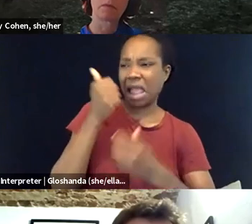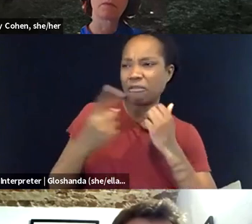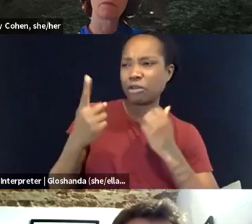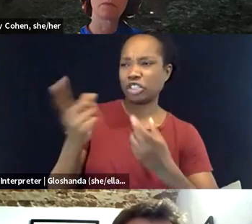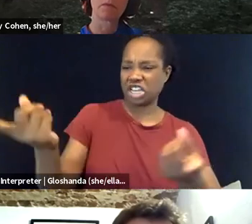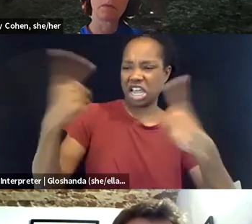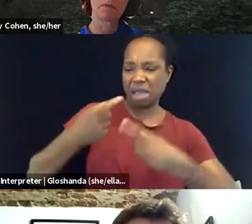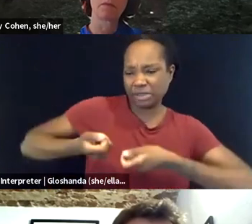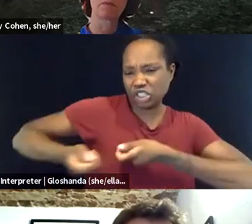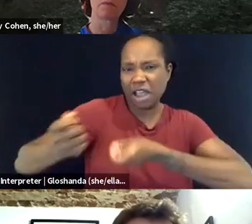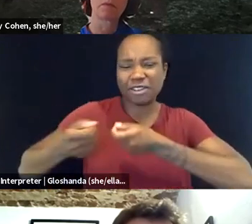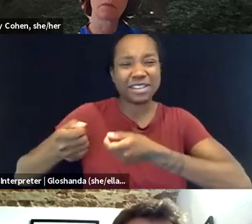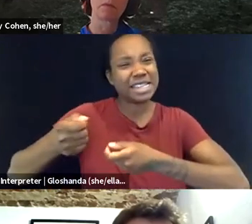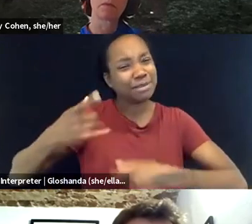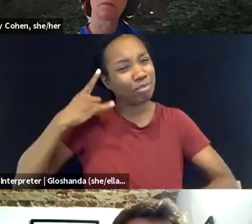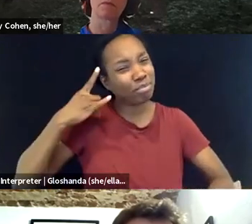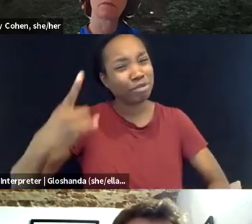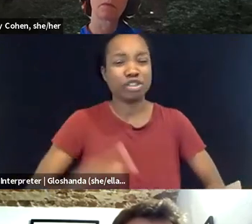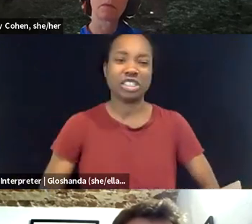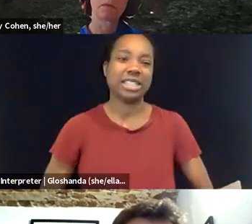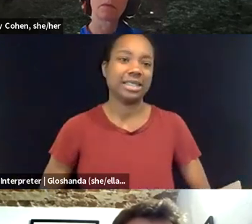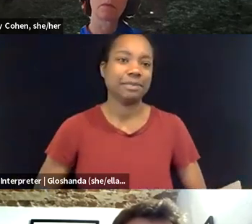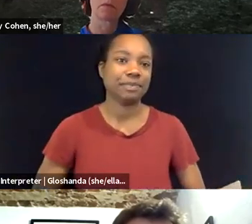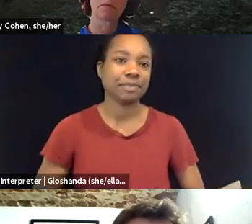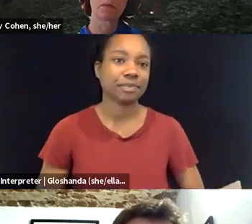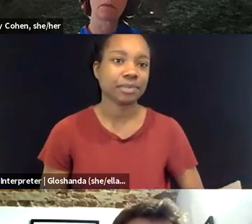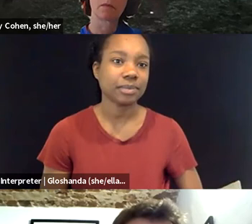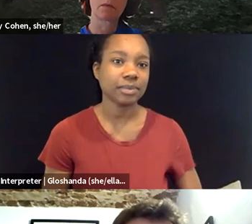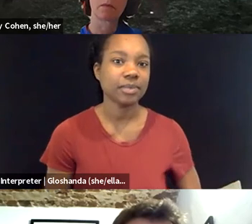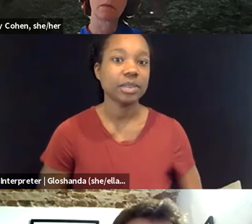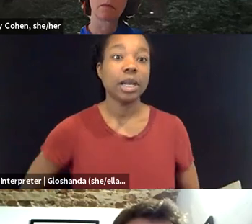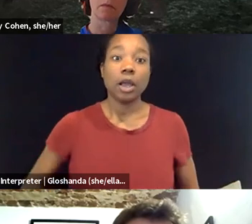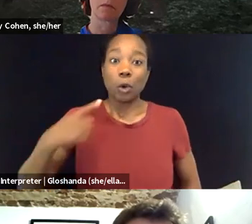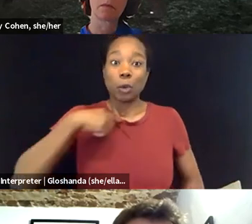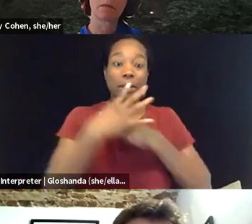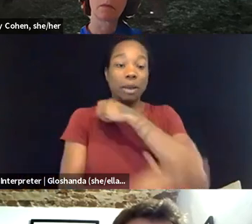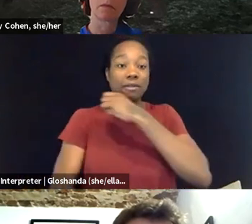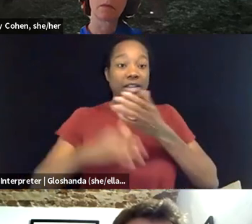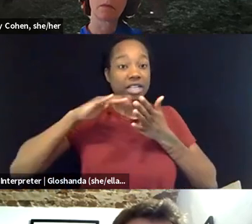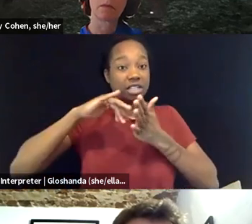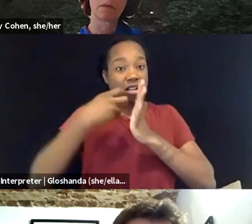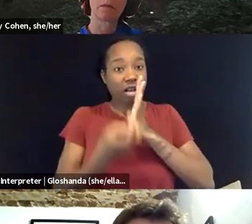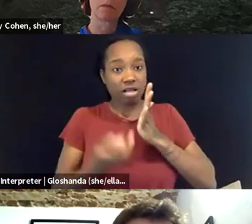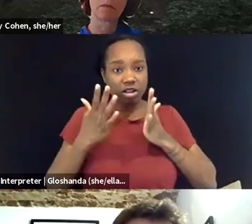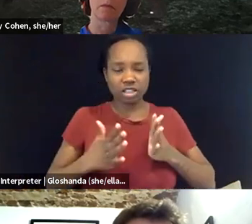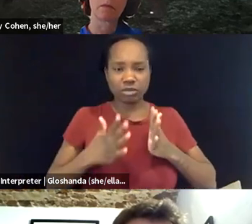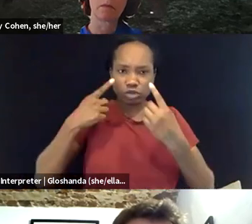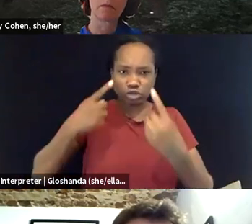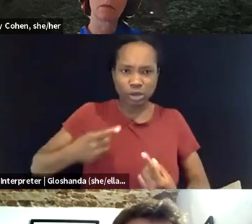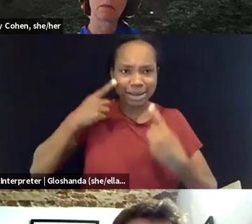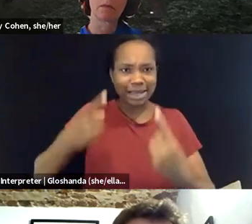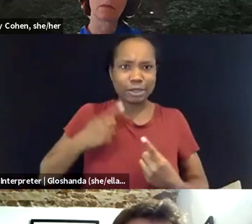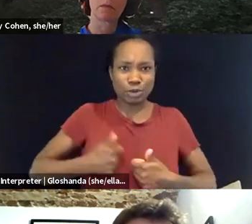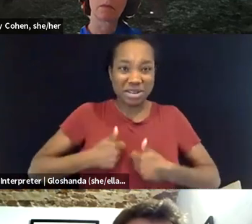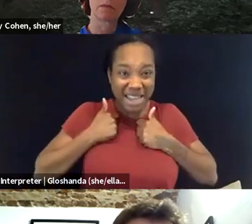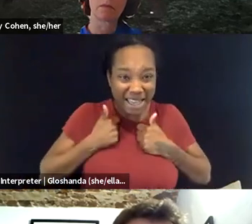bullshit. Poverty scholars who are barely struggling to stay alive do need to be paid. And